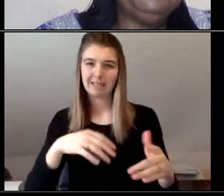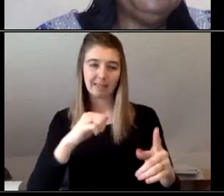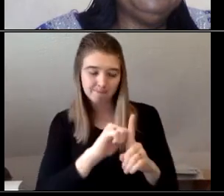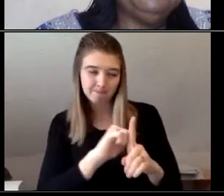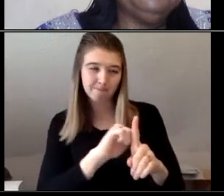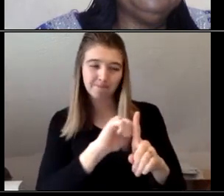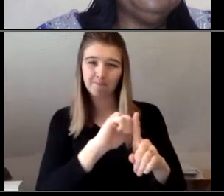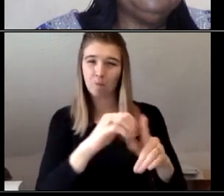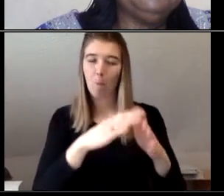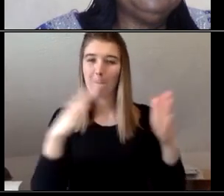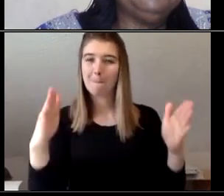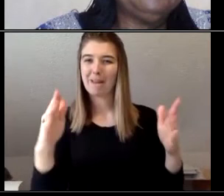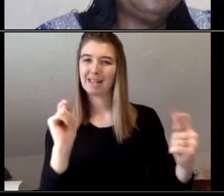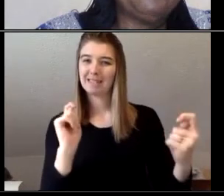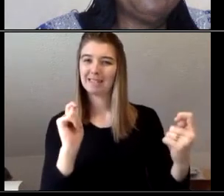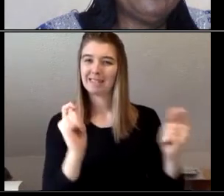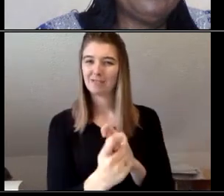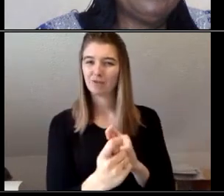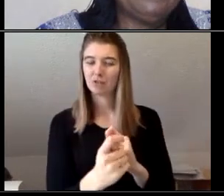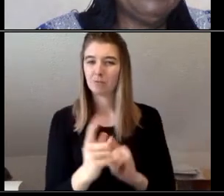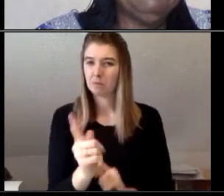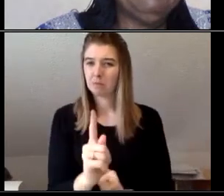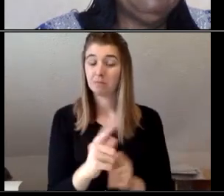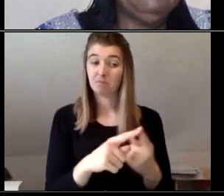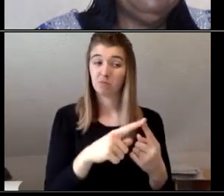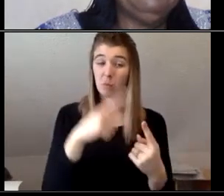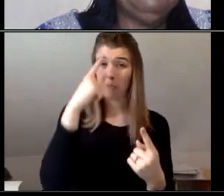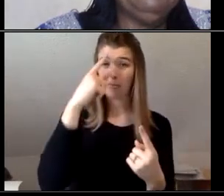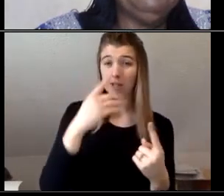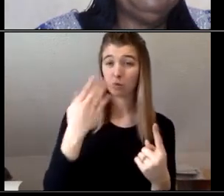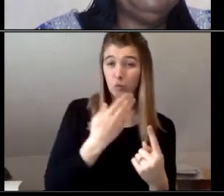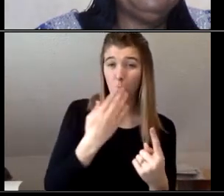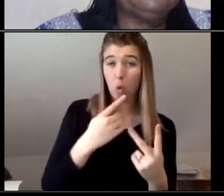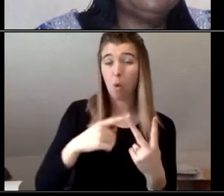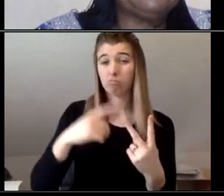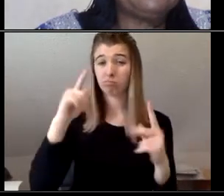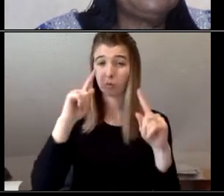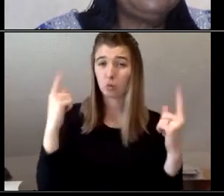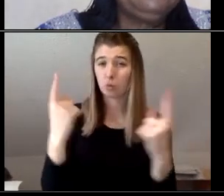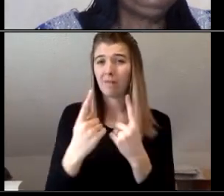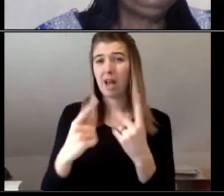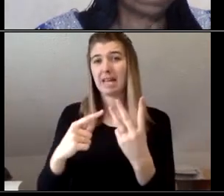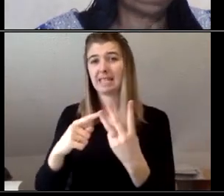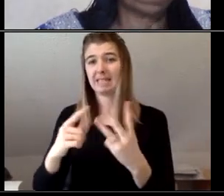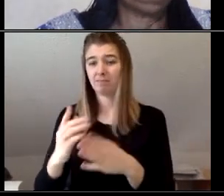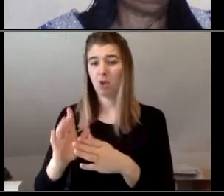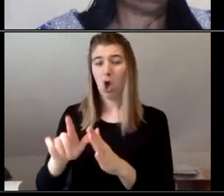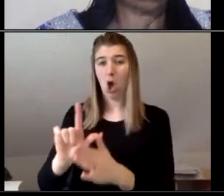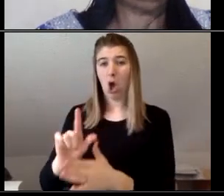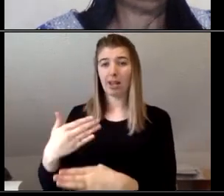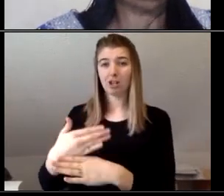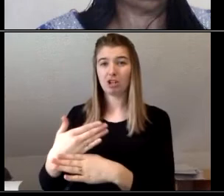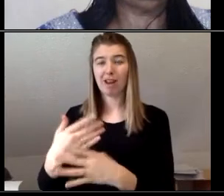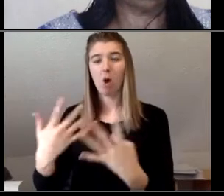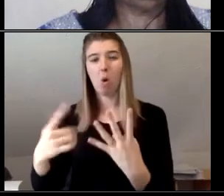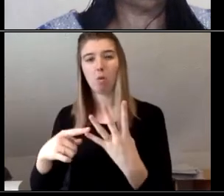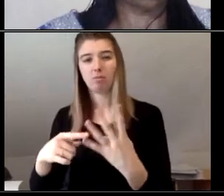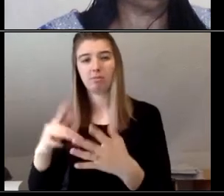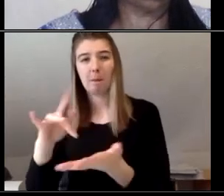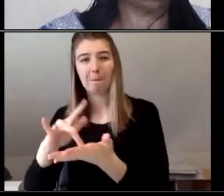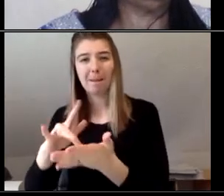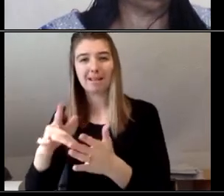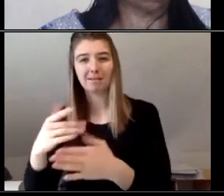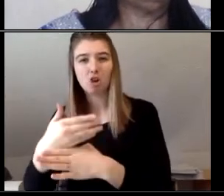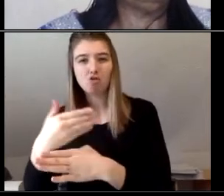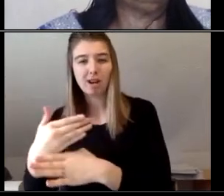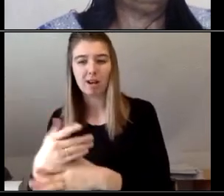at school, at university level, early career, mid-career? Carol, what do you think about that? Where, if we only have a limited amount of